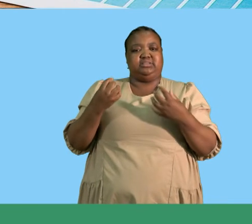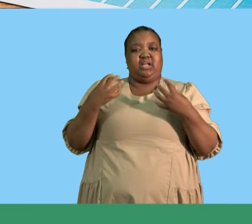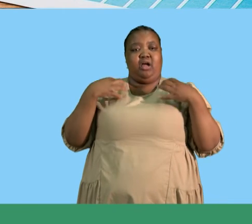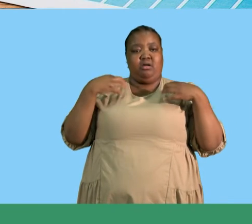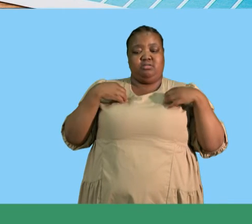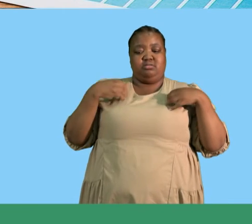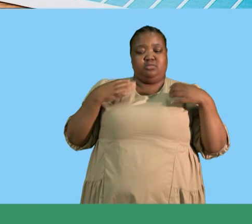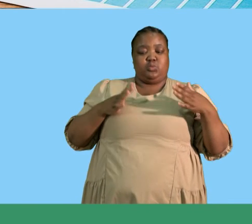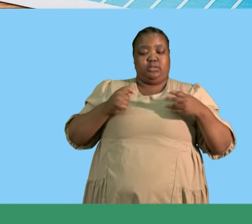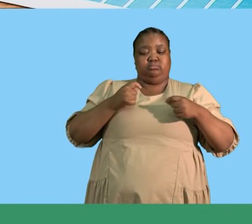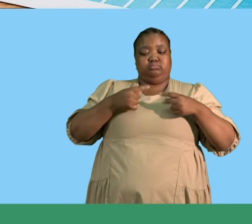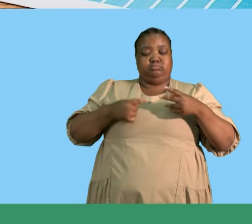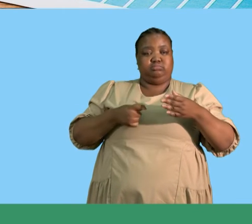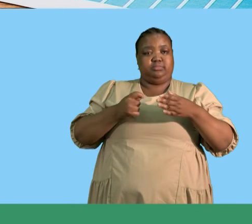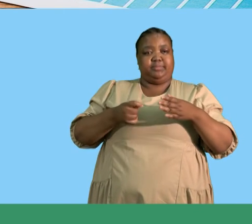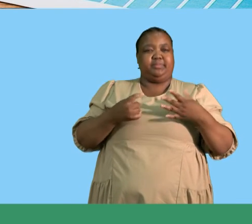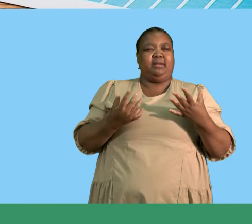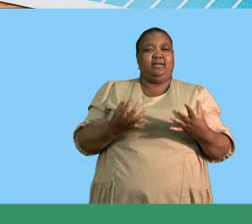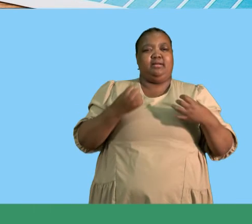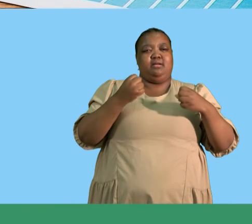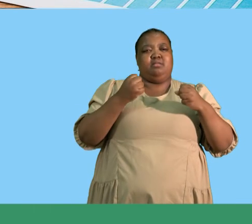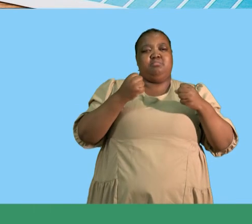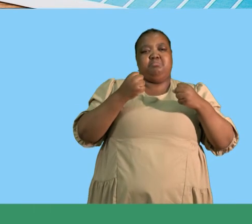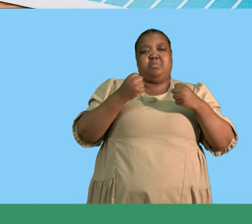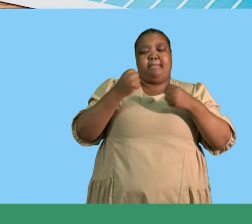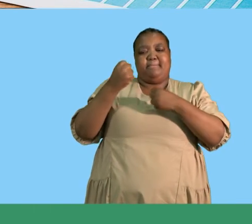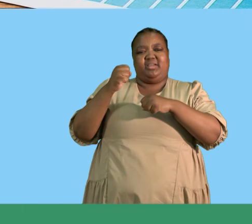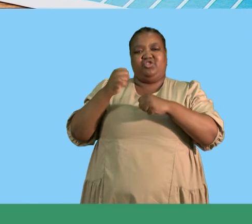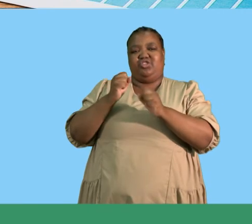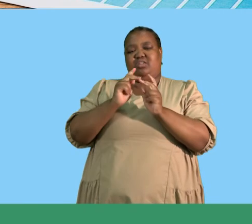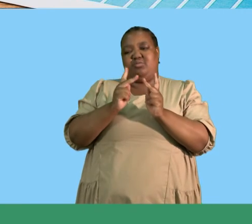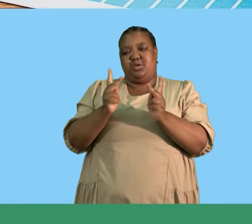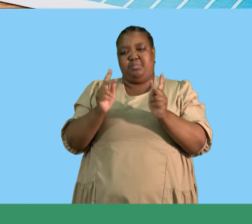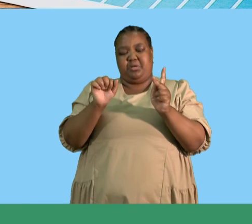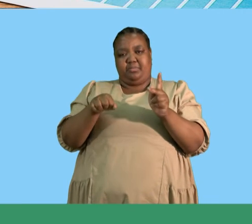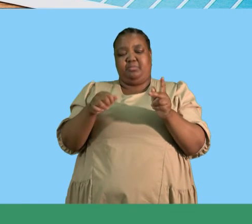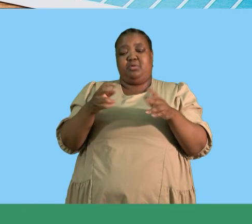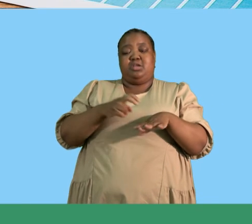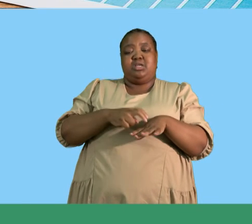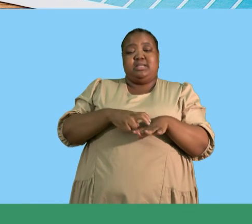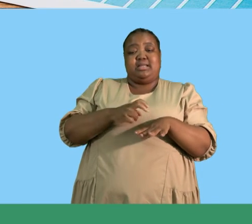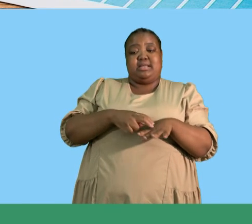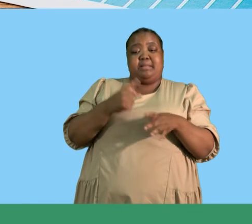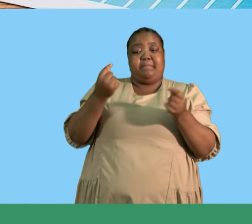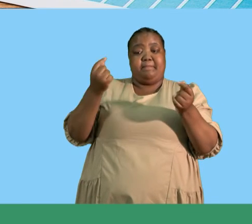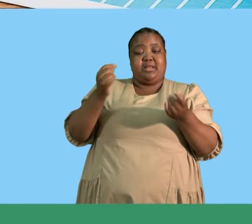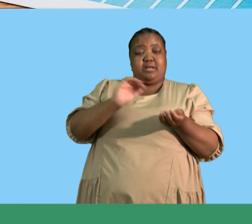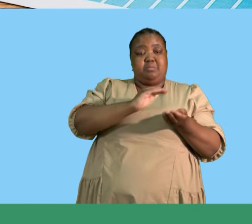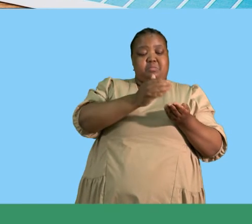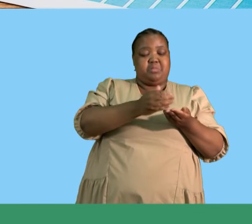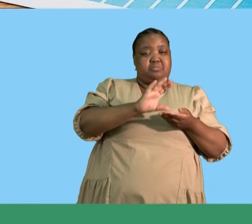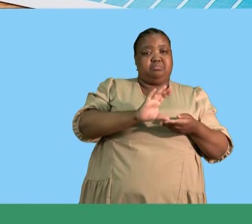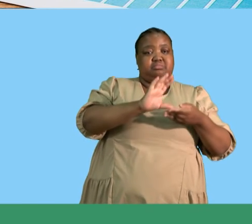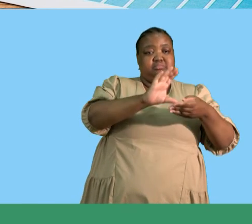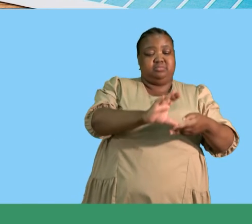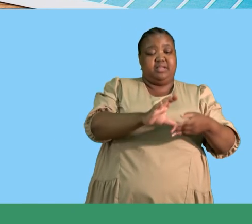machinery and equipment and so forth. And then also you need to know that you need funding in a business